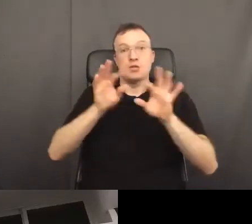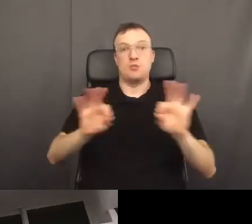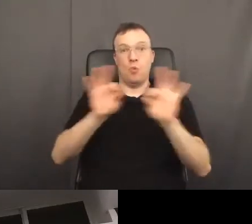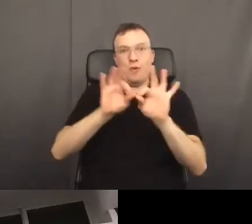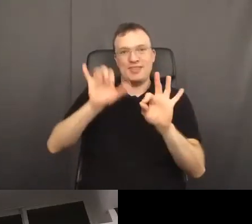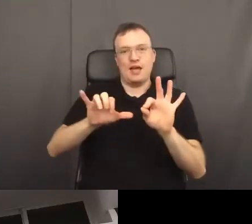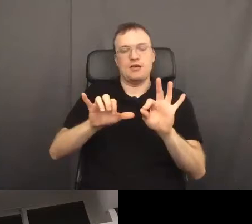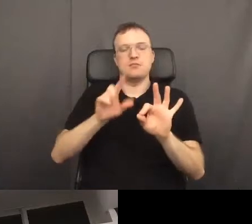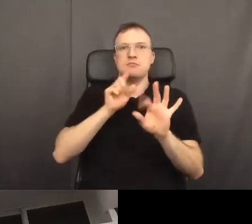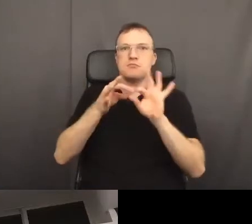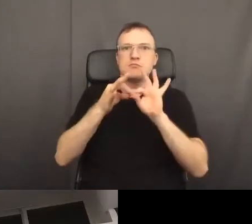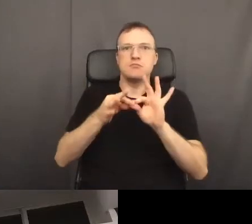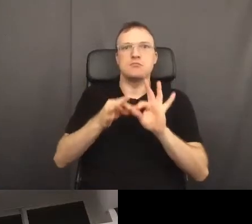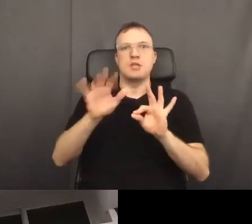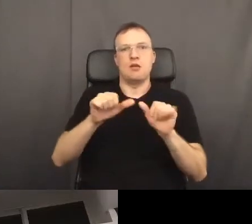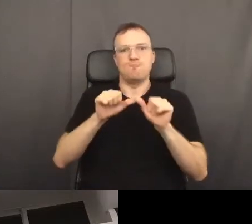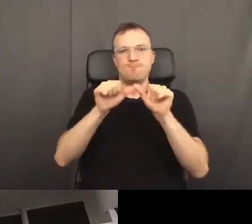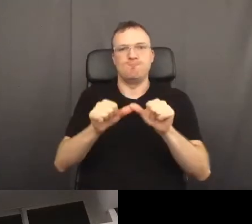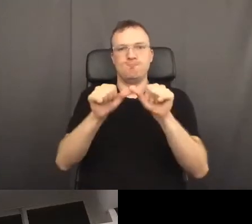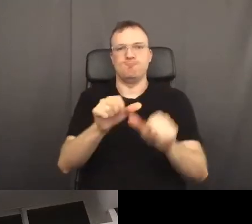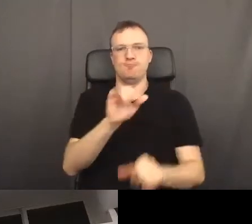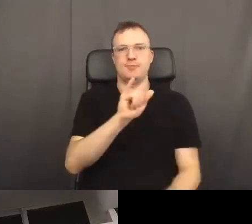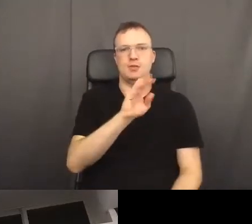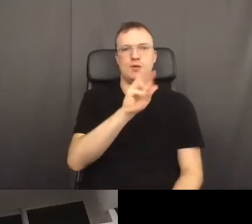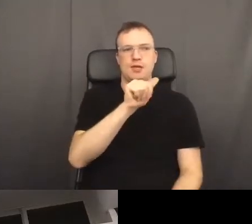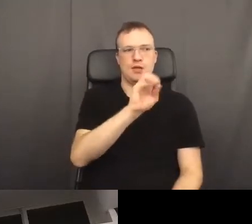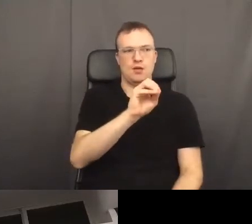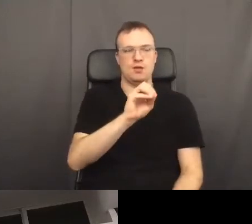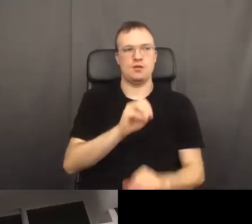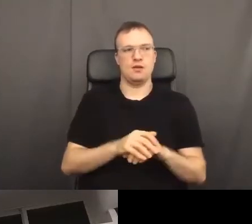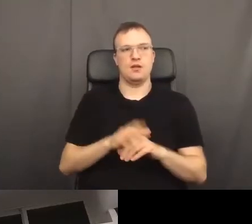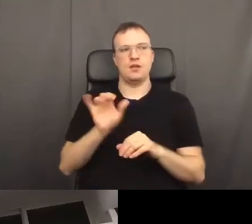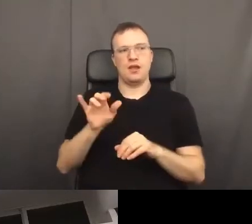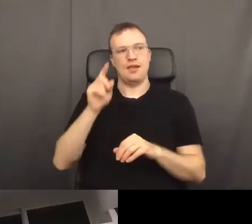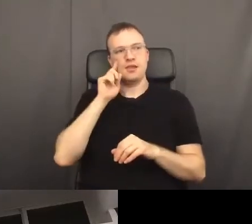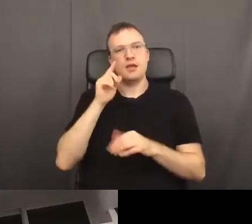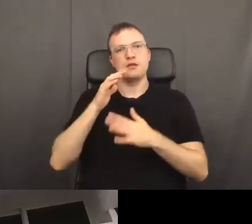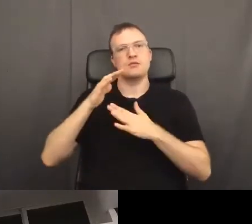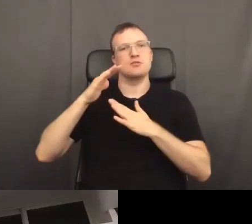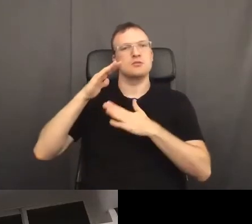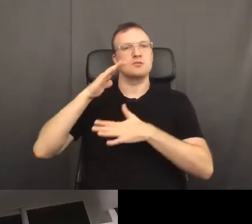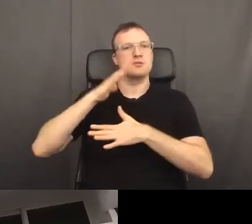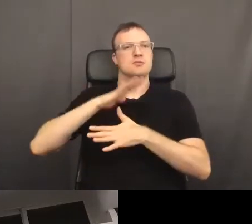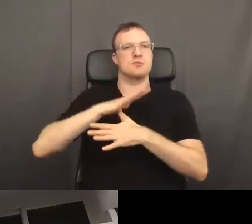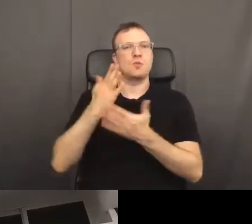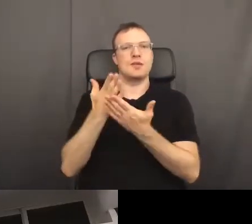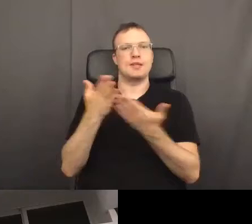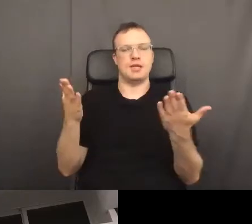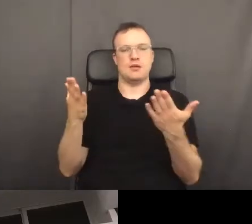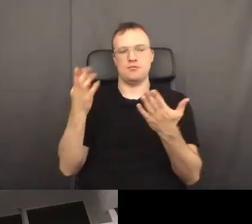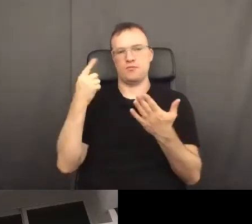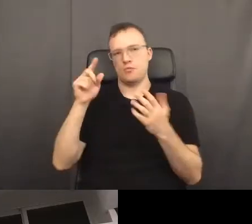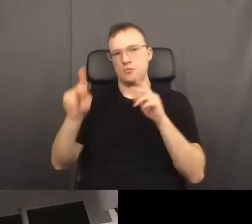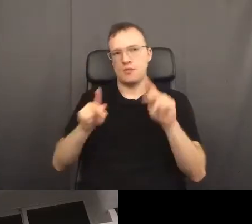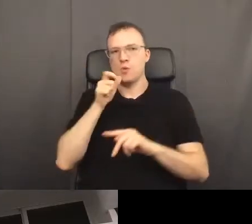That's definitely something that sustained Iwao, and that's I think the number one factor for people who